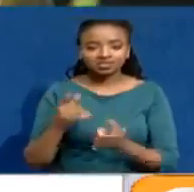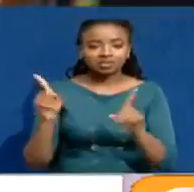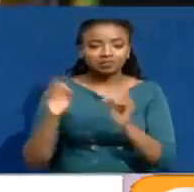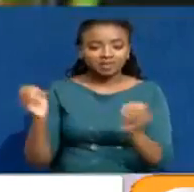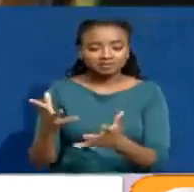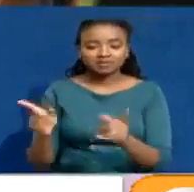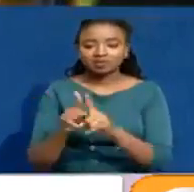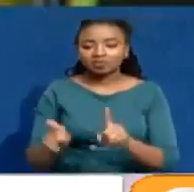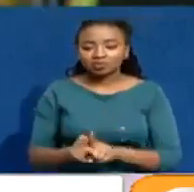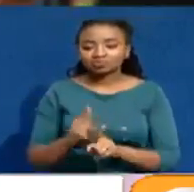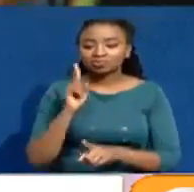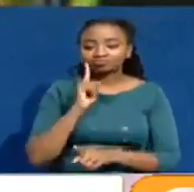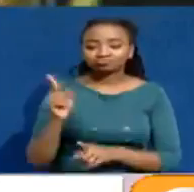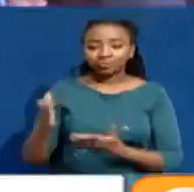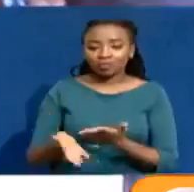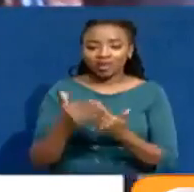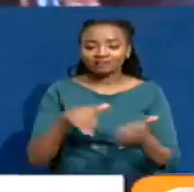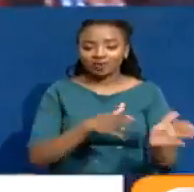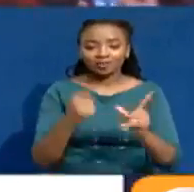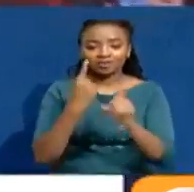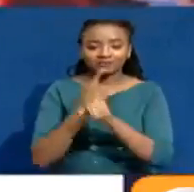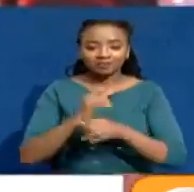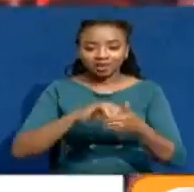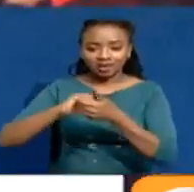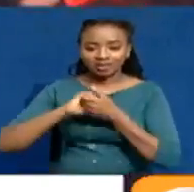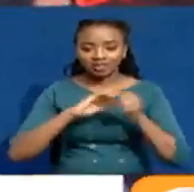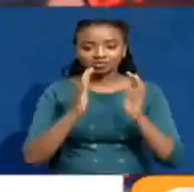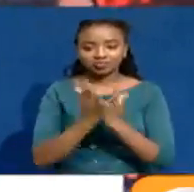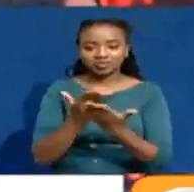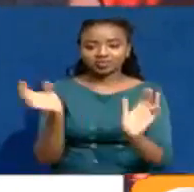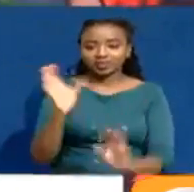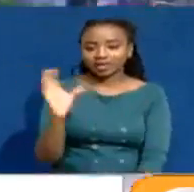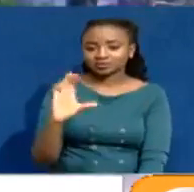activities towards engaging consumers, especially during the festive season.